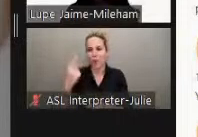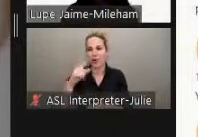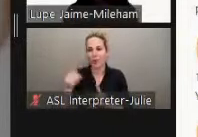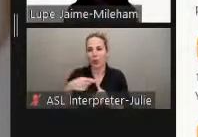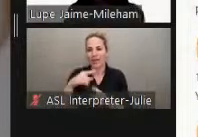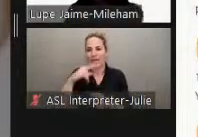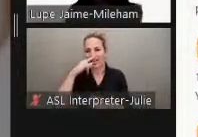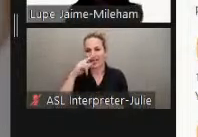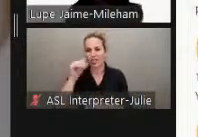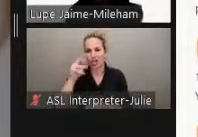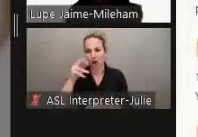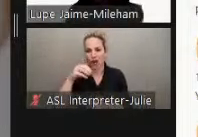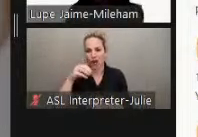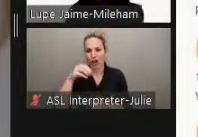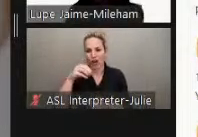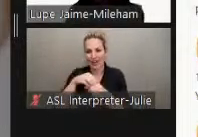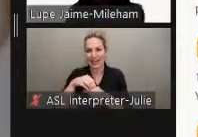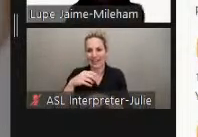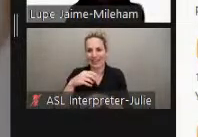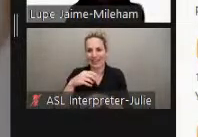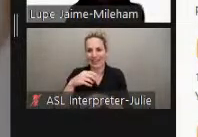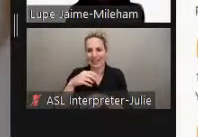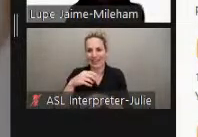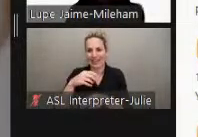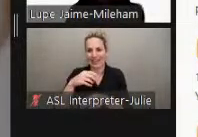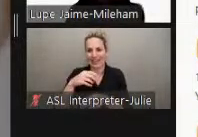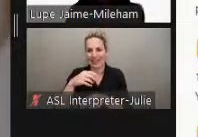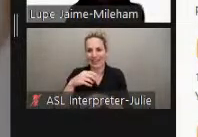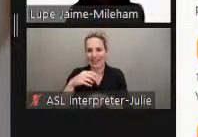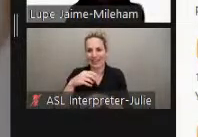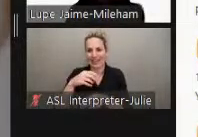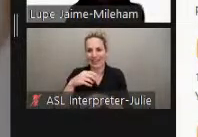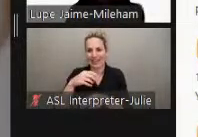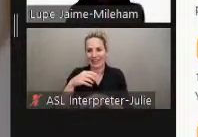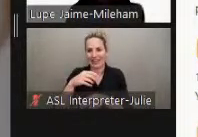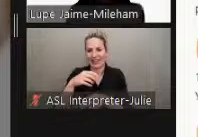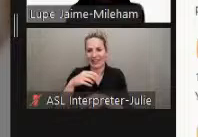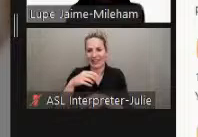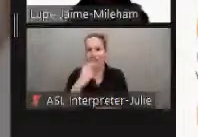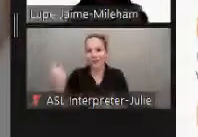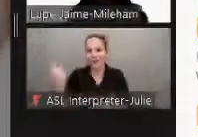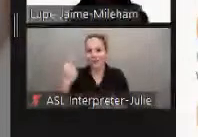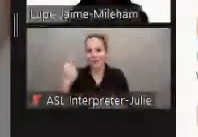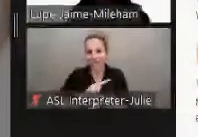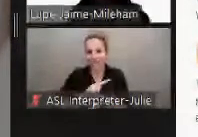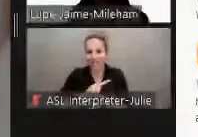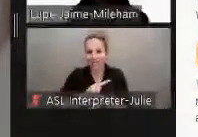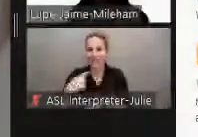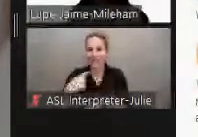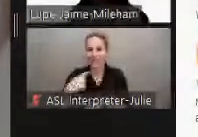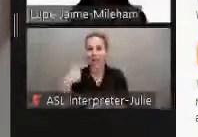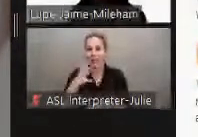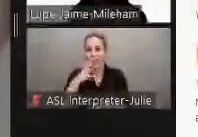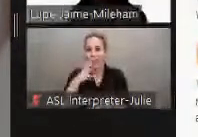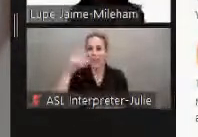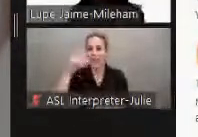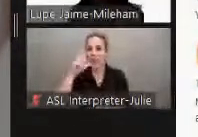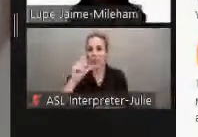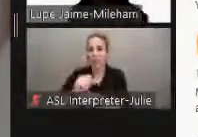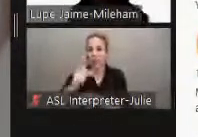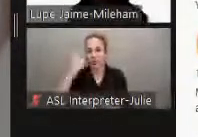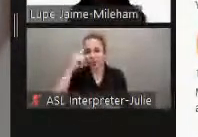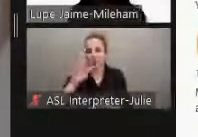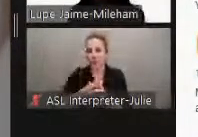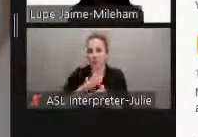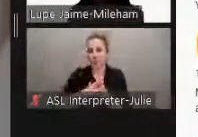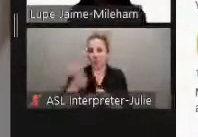care, not just their contracted days. So like I have several to school. So